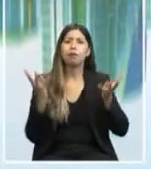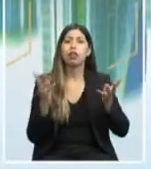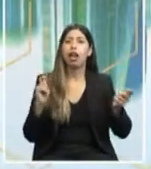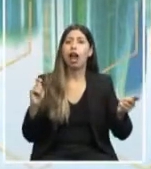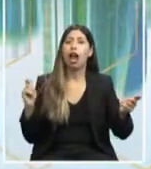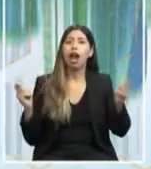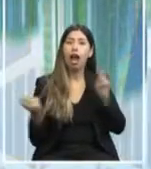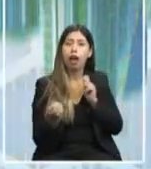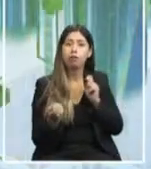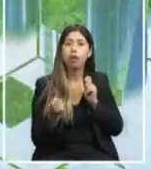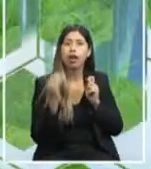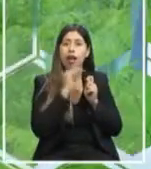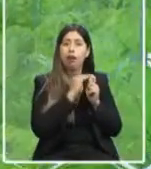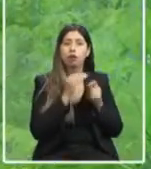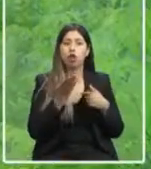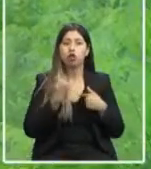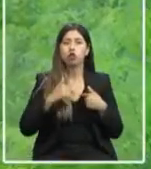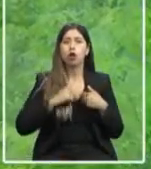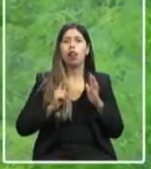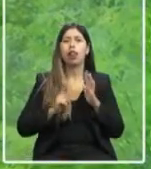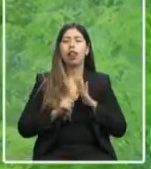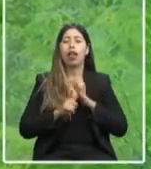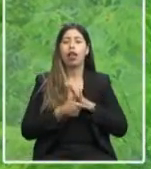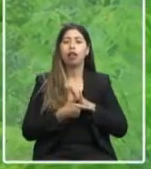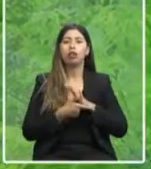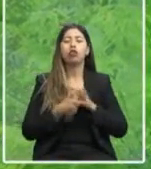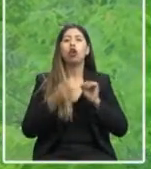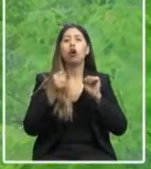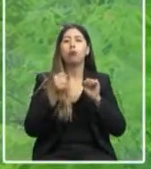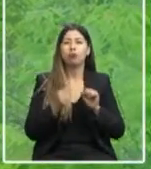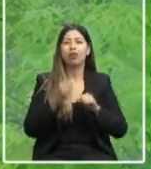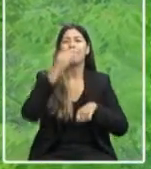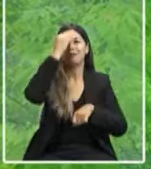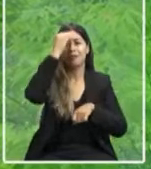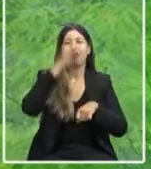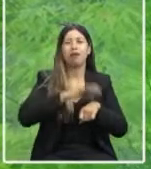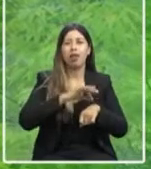develop diseases. So if we looked at the human evolution development,